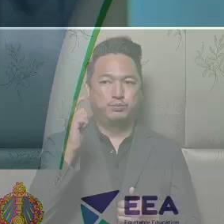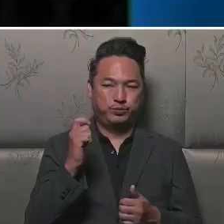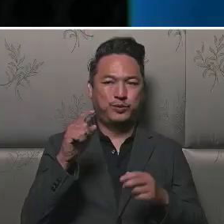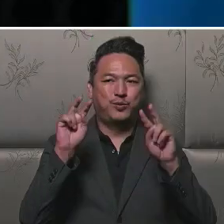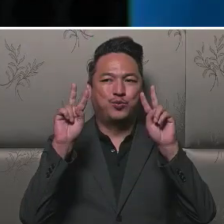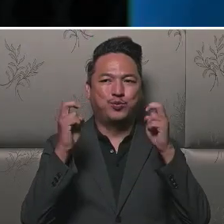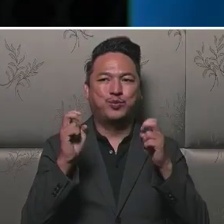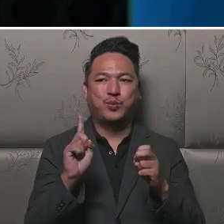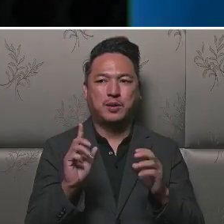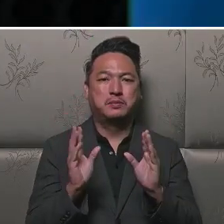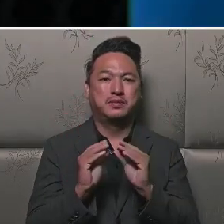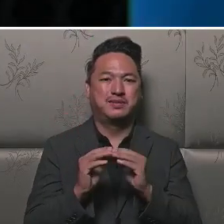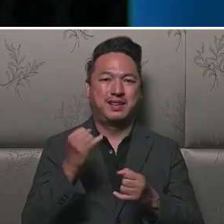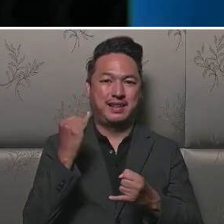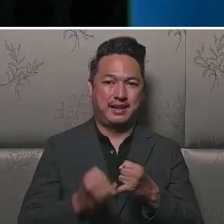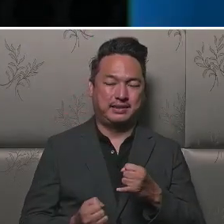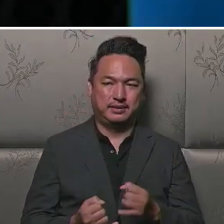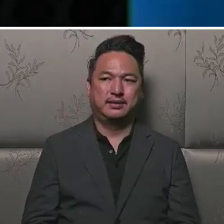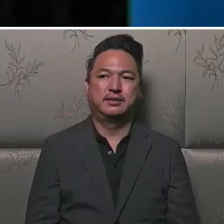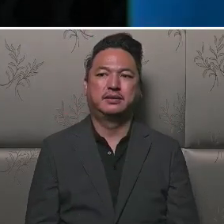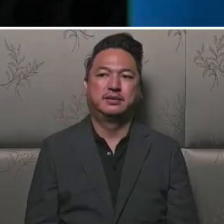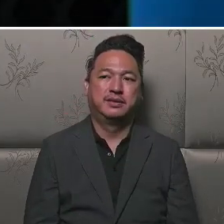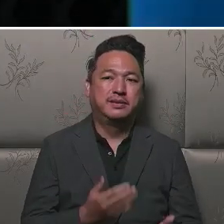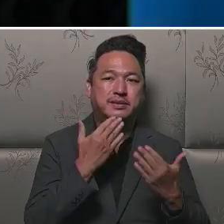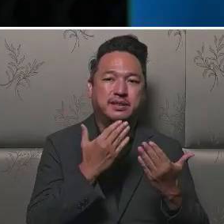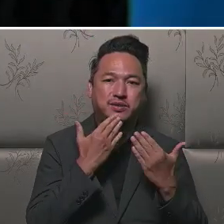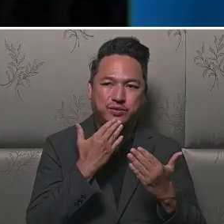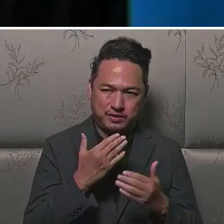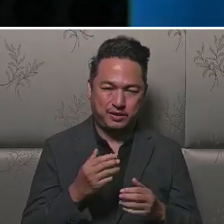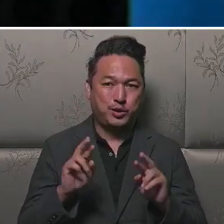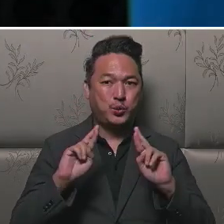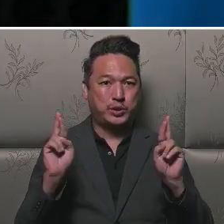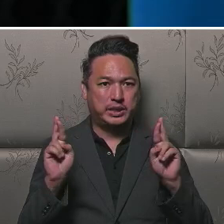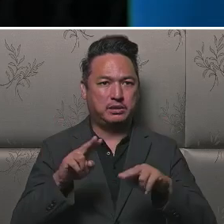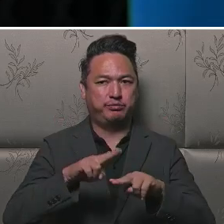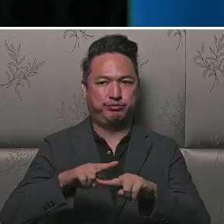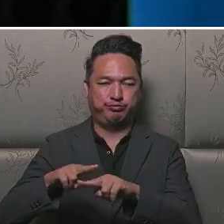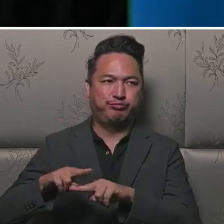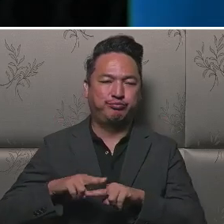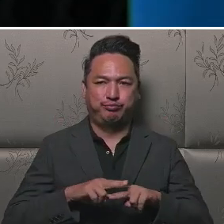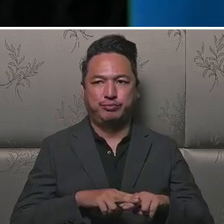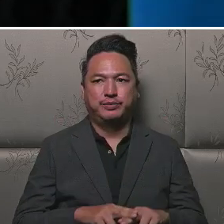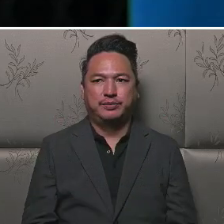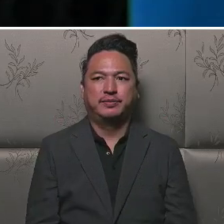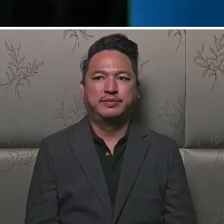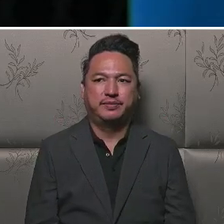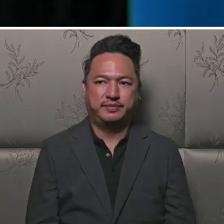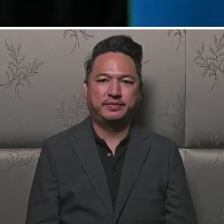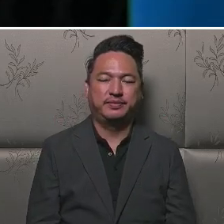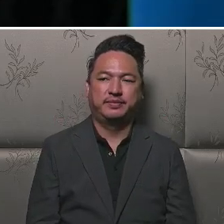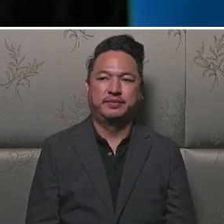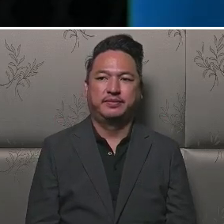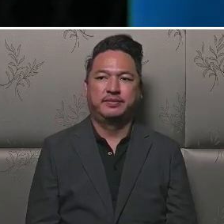Education for All conference. As mentioned earlier throughout the discussion today, we